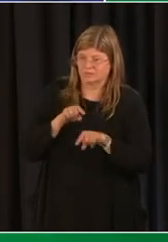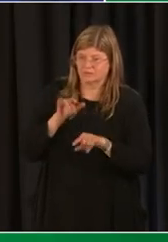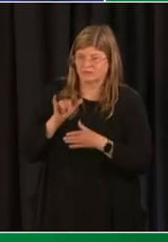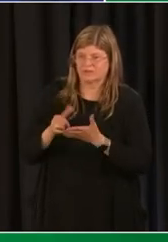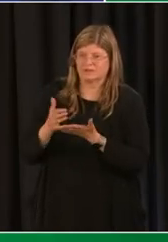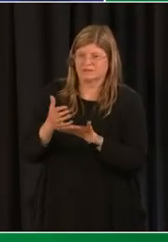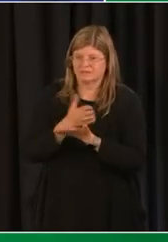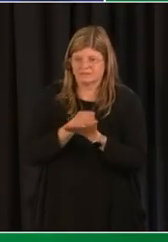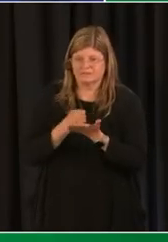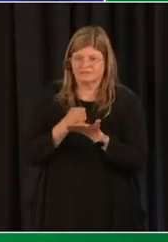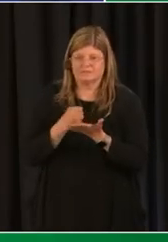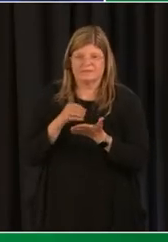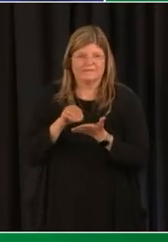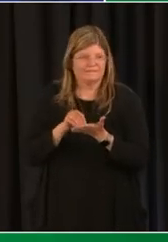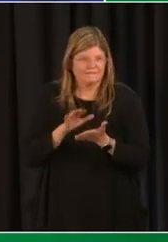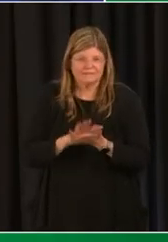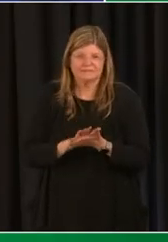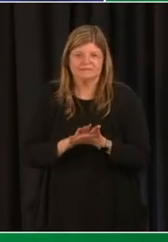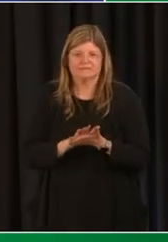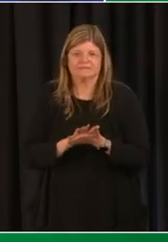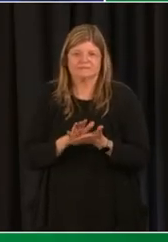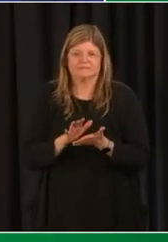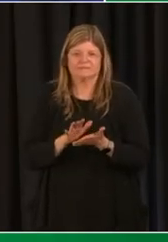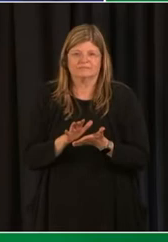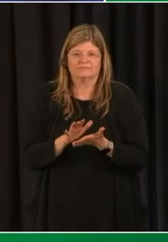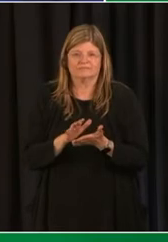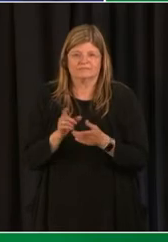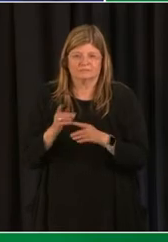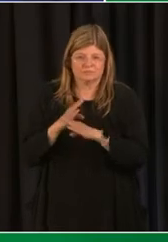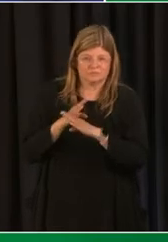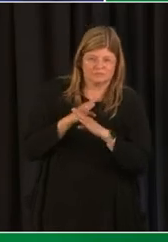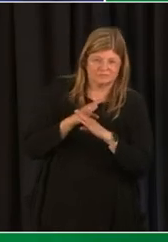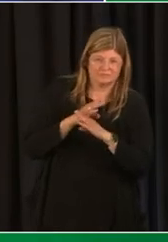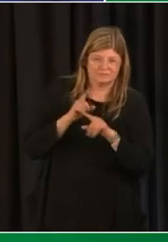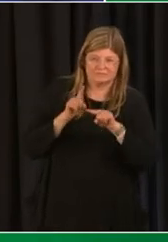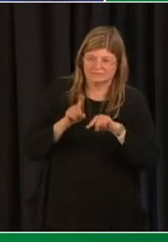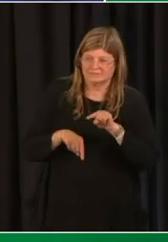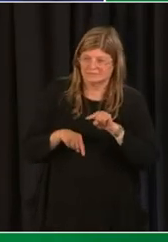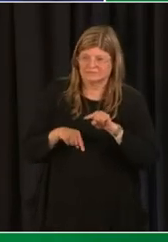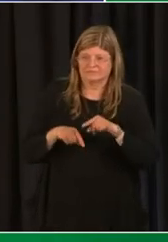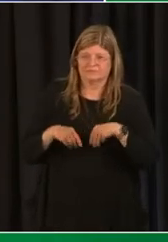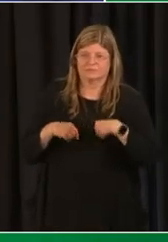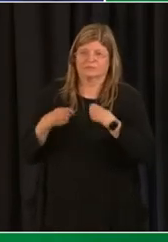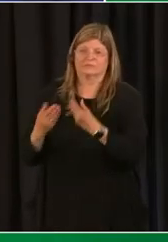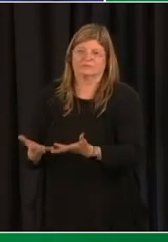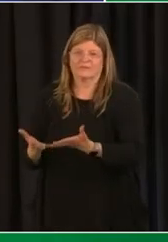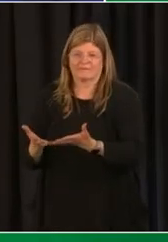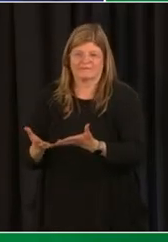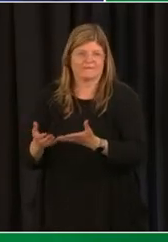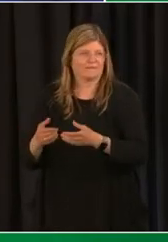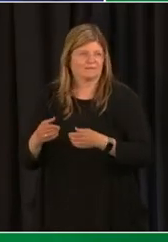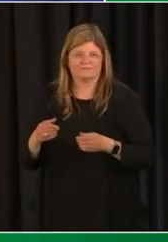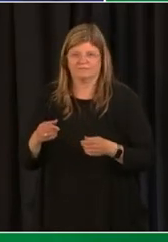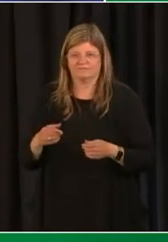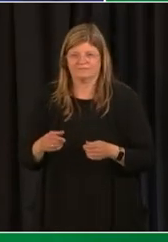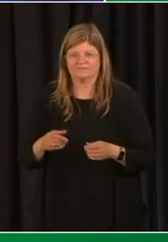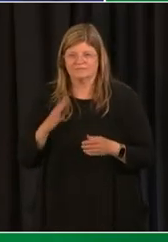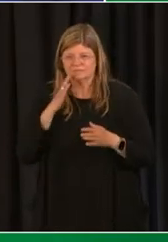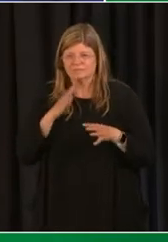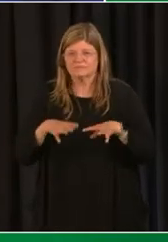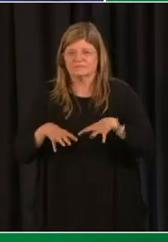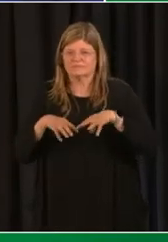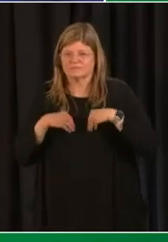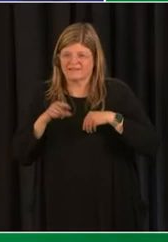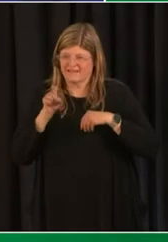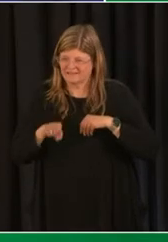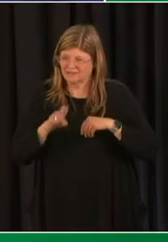the actual documentation, and if that's a barrier and the person can't provide it, then we will accept an attestation, but it